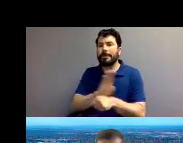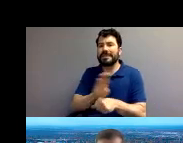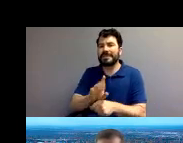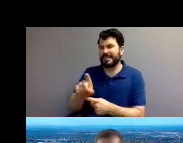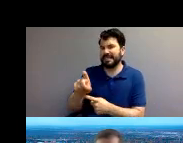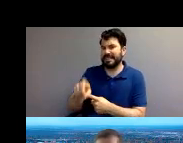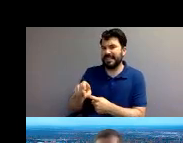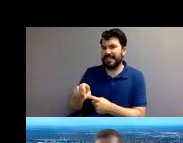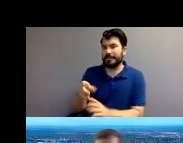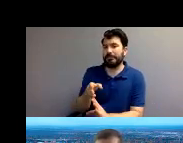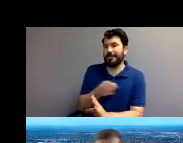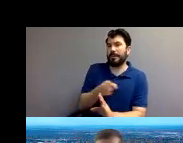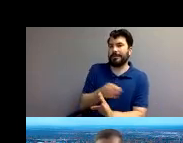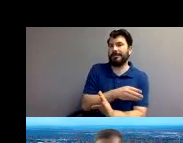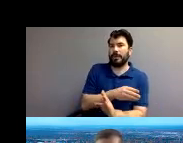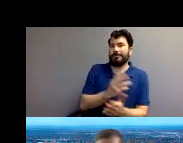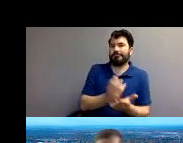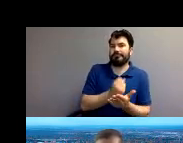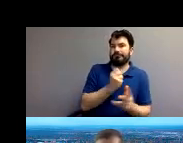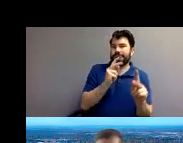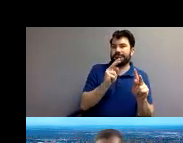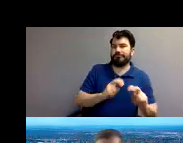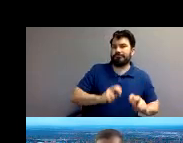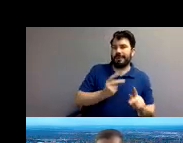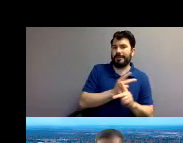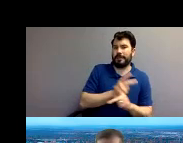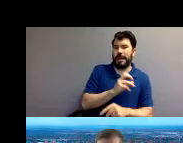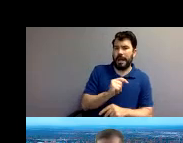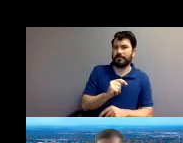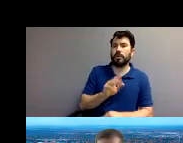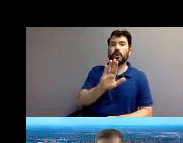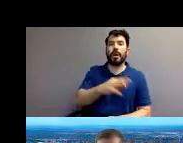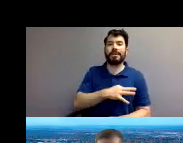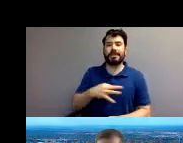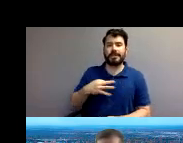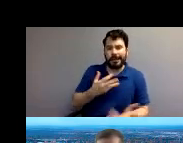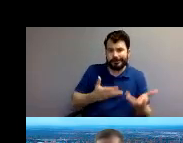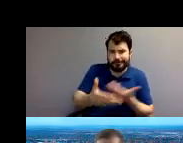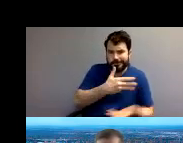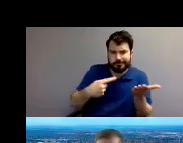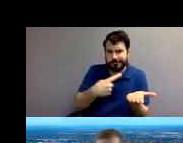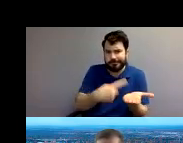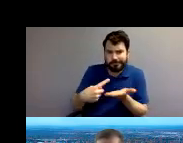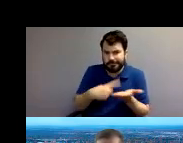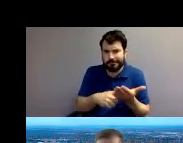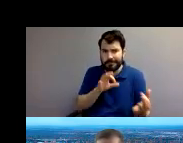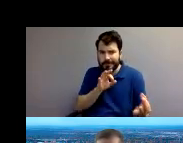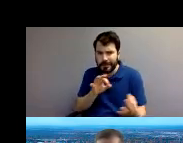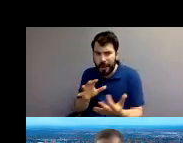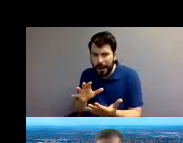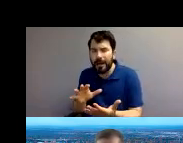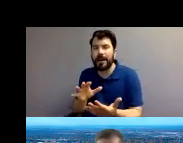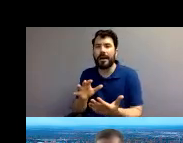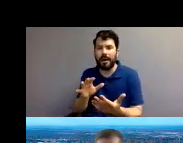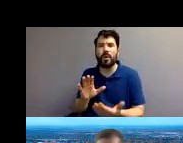little earlier, and having conversations with the staff to gather feedback and discuss their preferences that will help